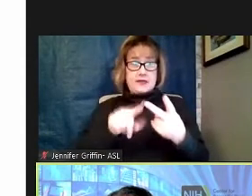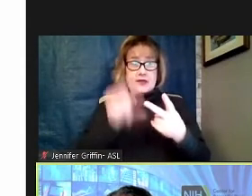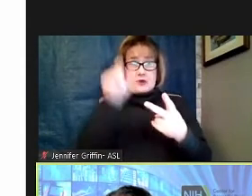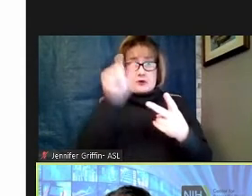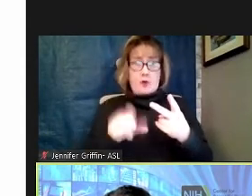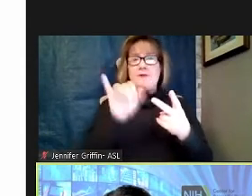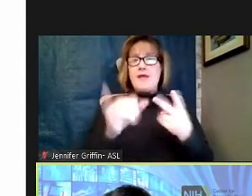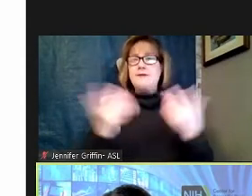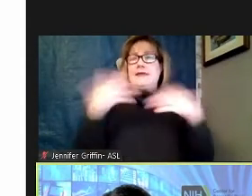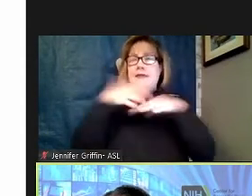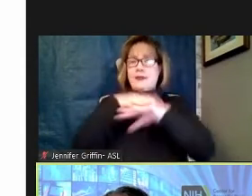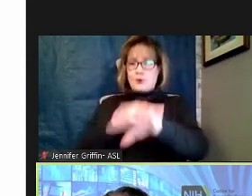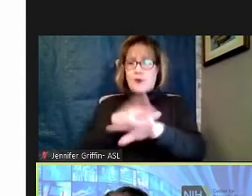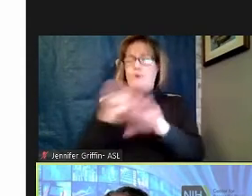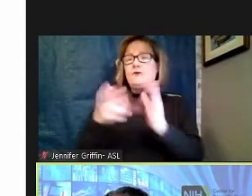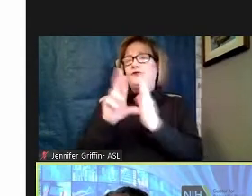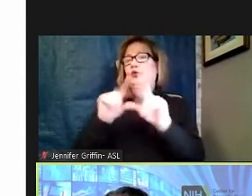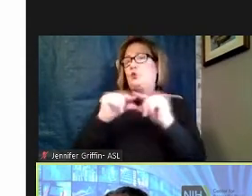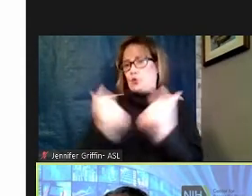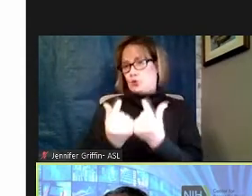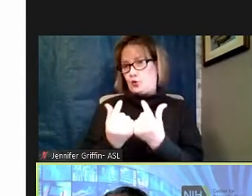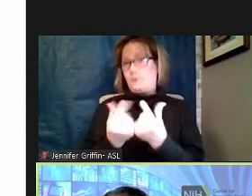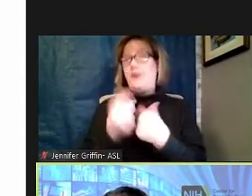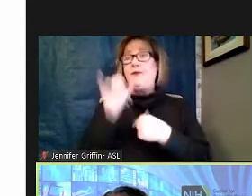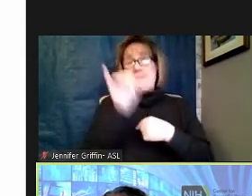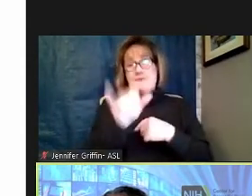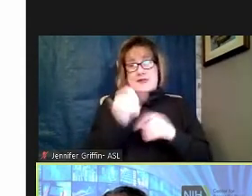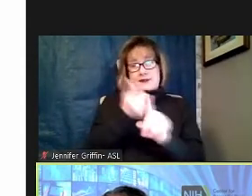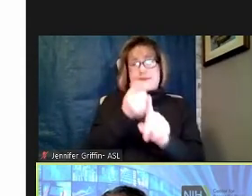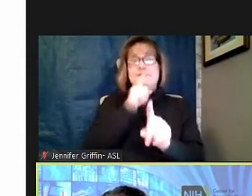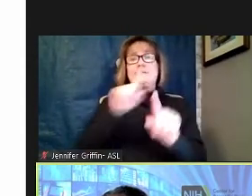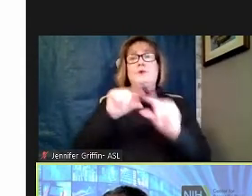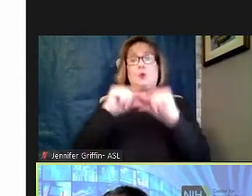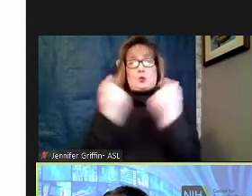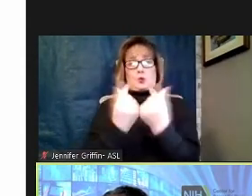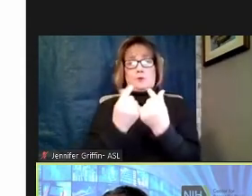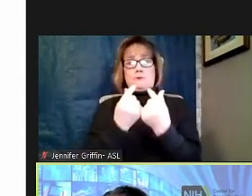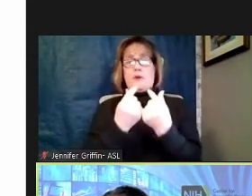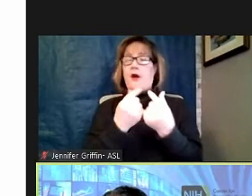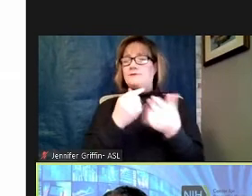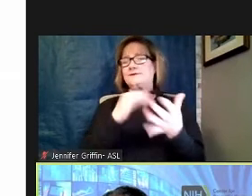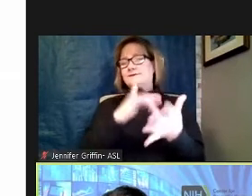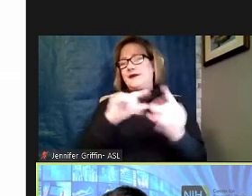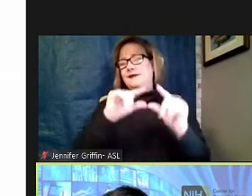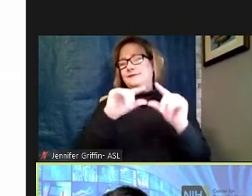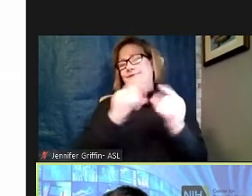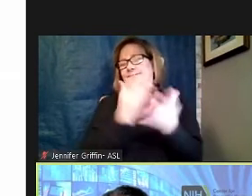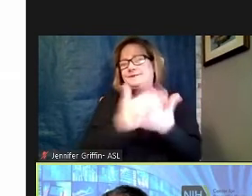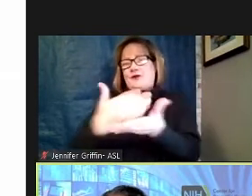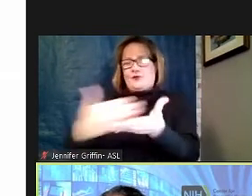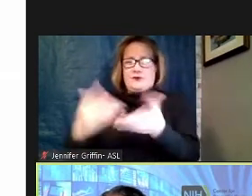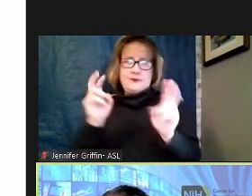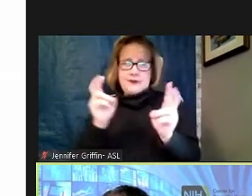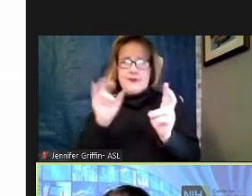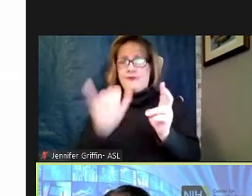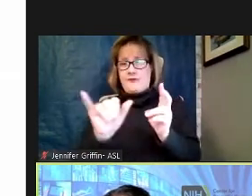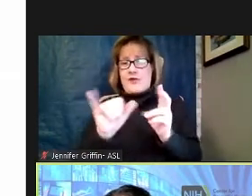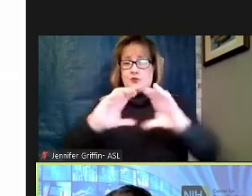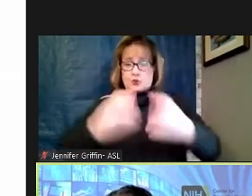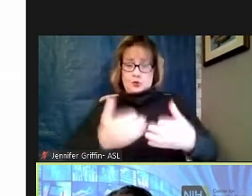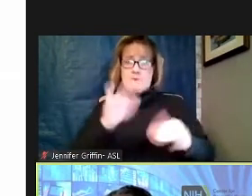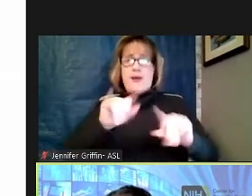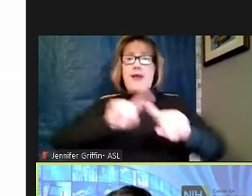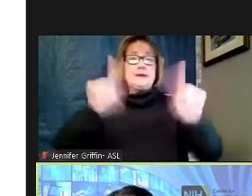the integrated review group. This is the group of study sections that are grouped by